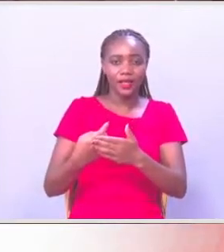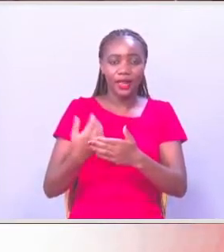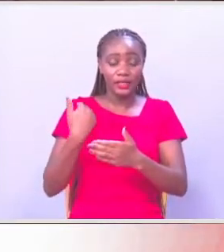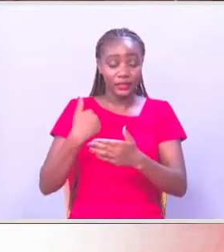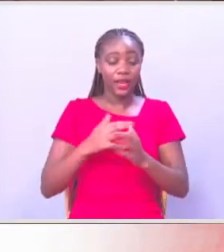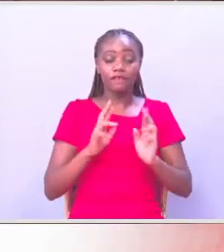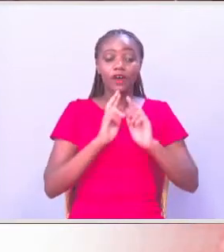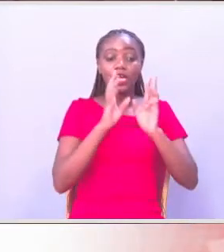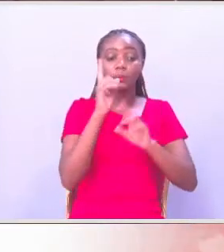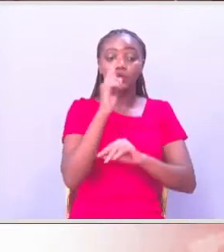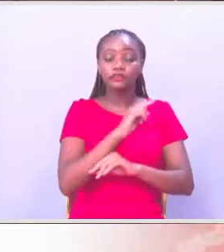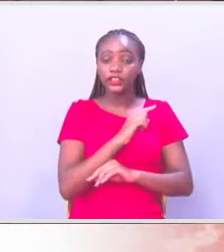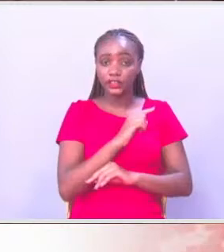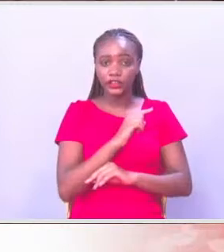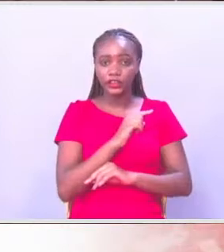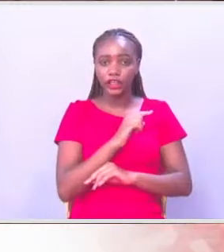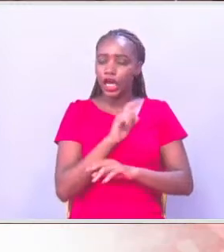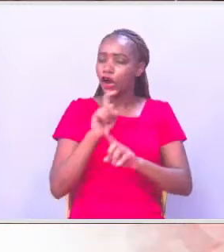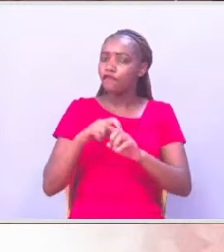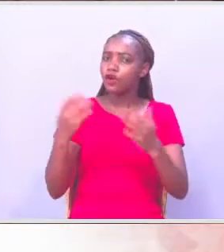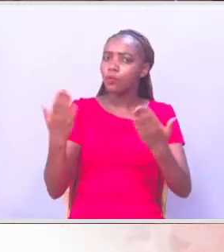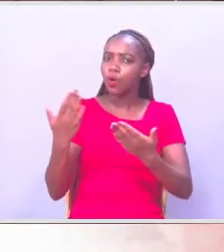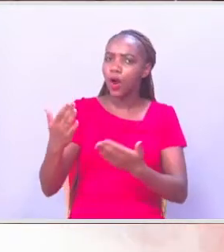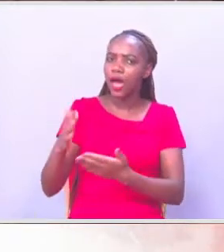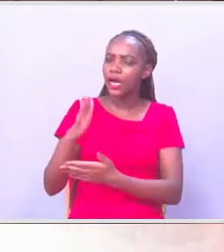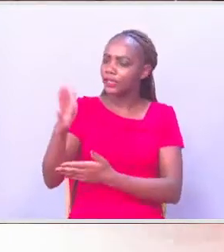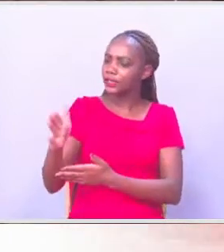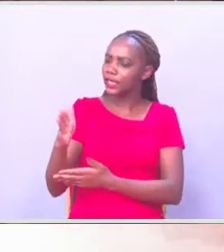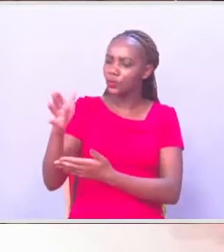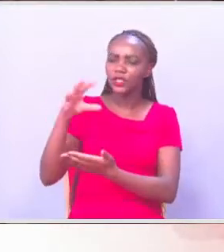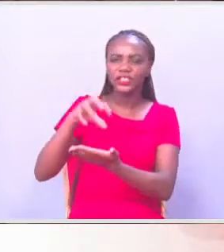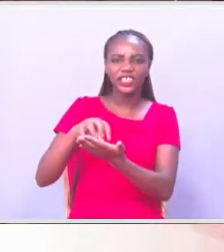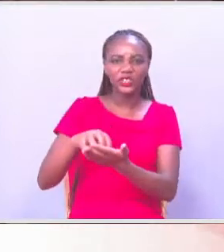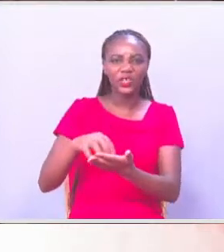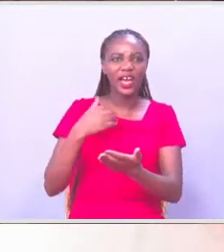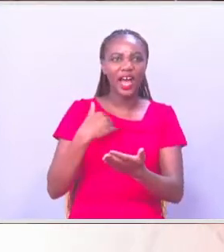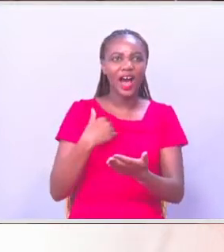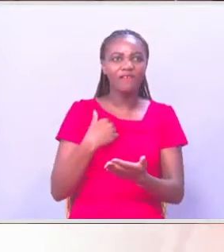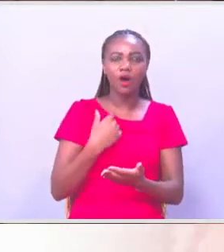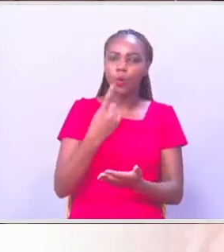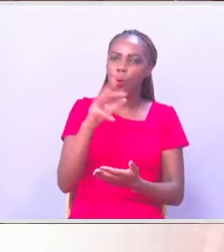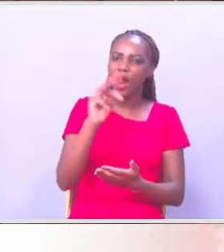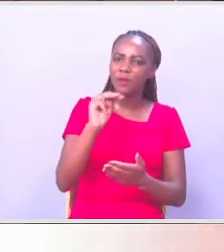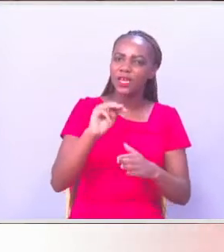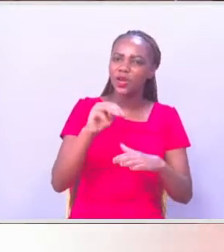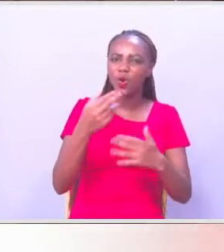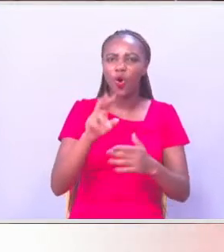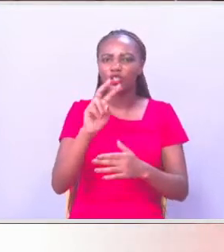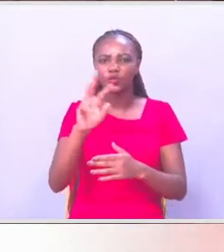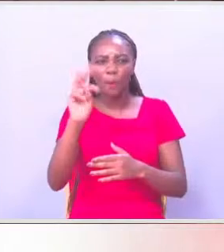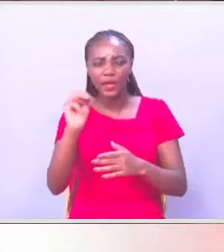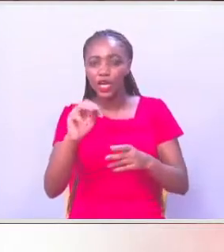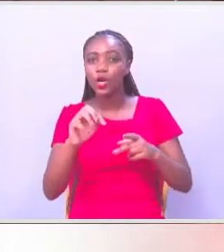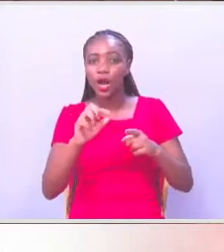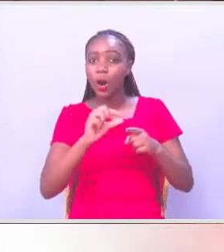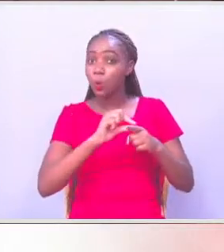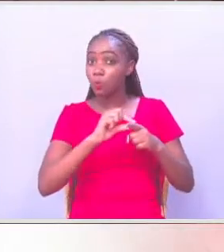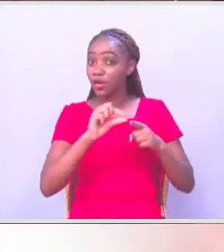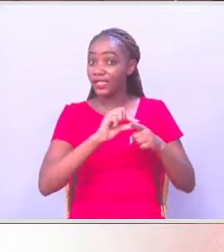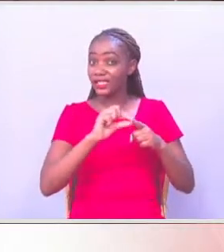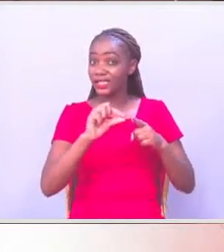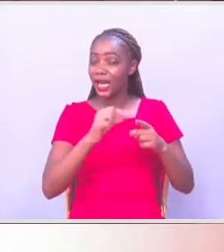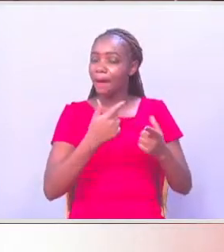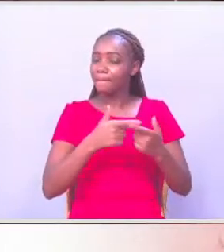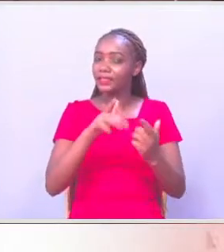delivery. Kutoka kwa railway station, nimekuja na marisasi 1,000,000 ama 2,000,000, that kind of thing. Lakini